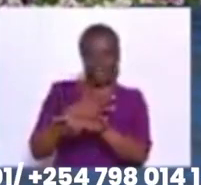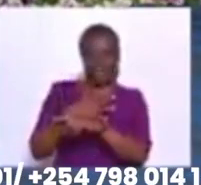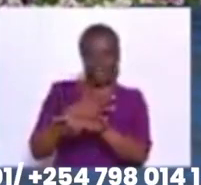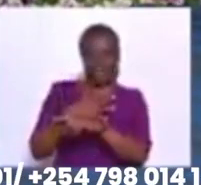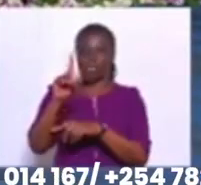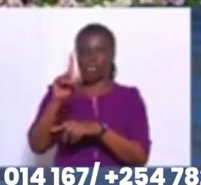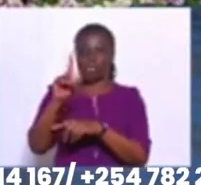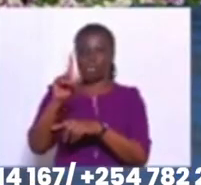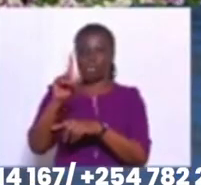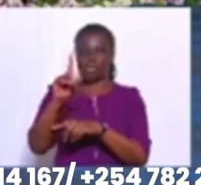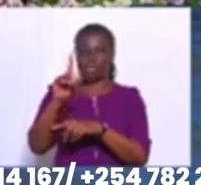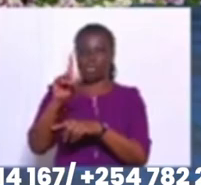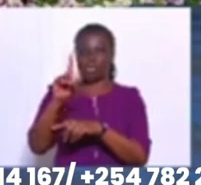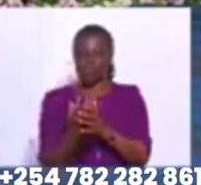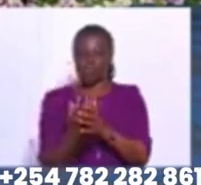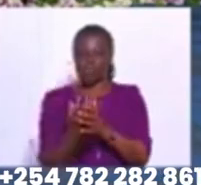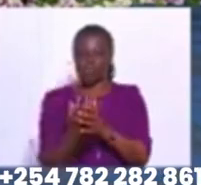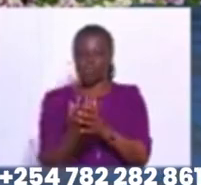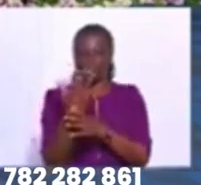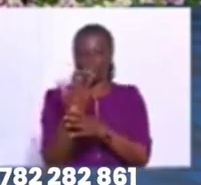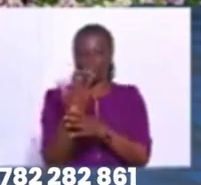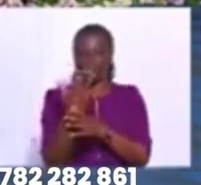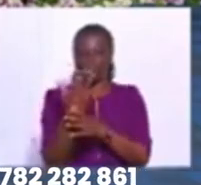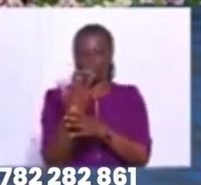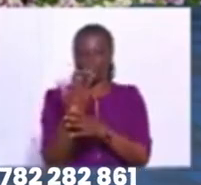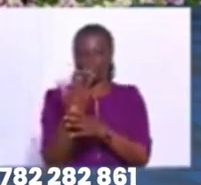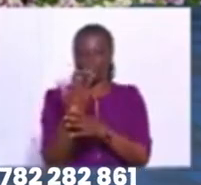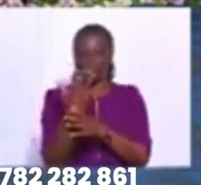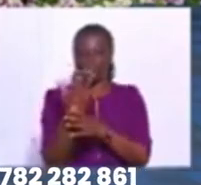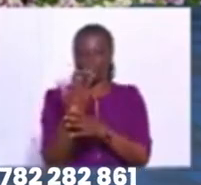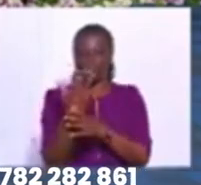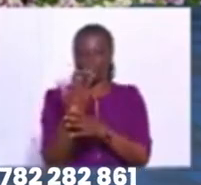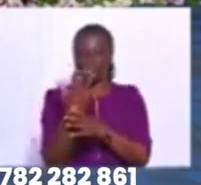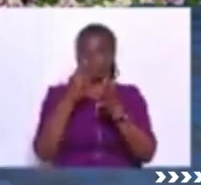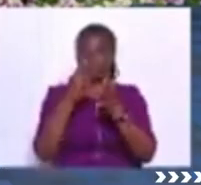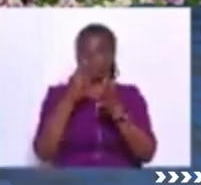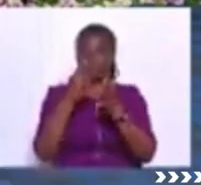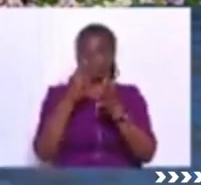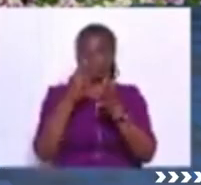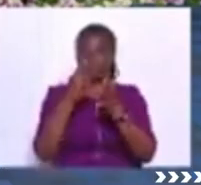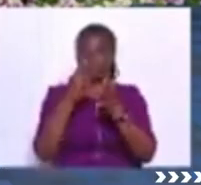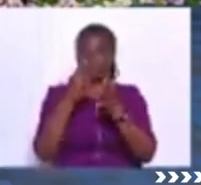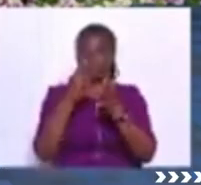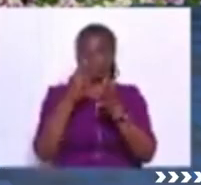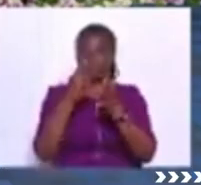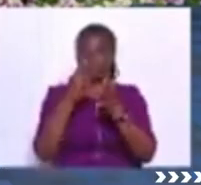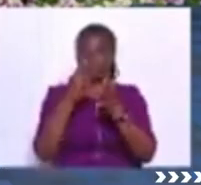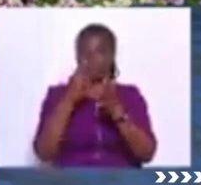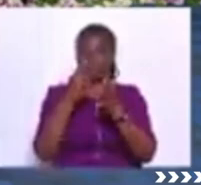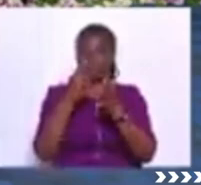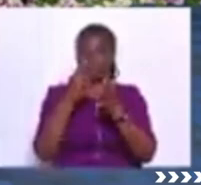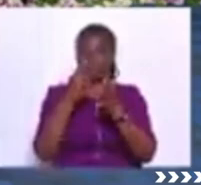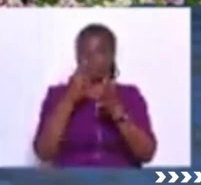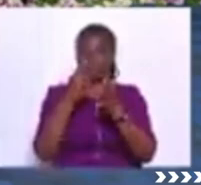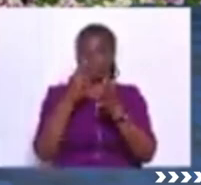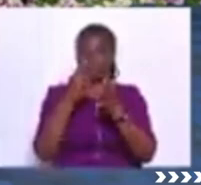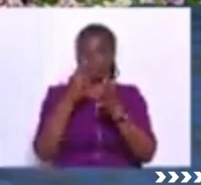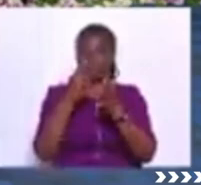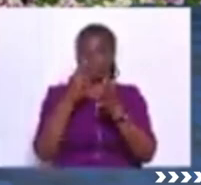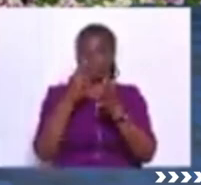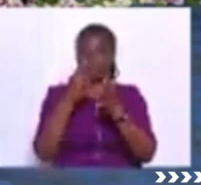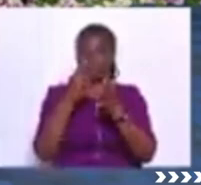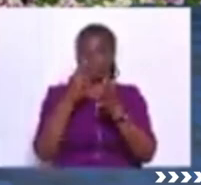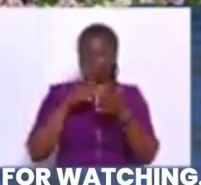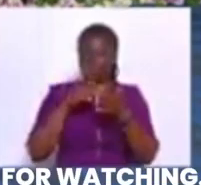in the garden. You don't want it there. But how do you get rid of it? One of the best ways to get rid of it is to stop it from feeding,